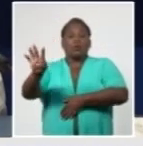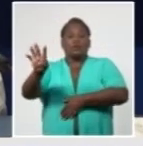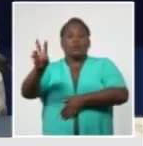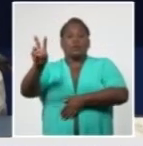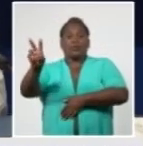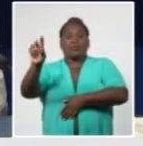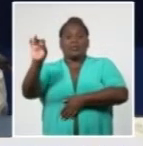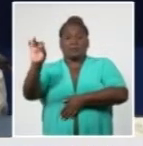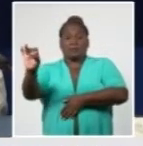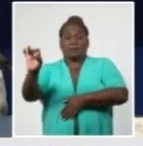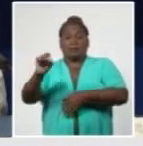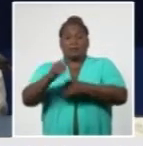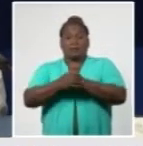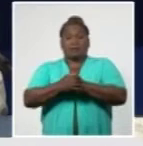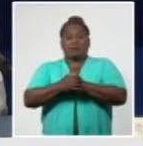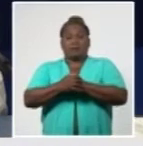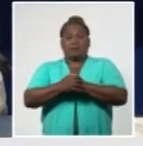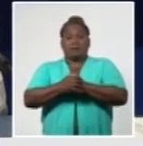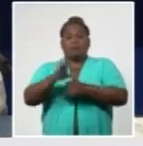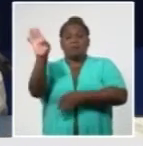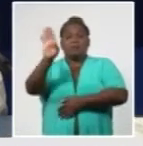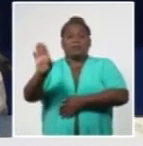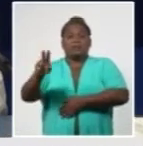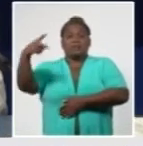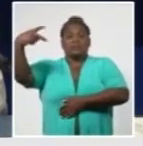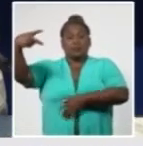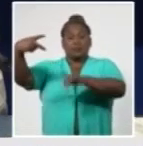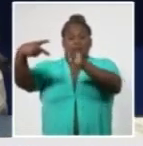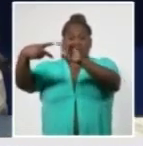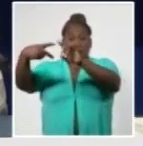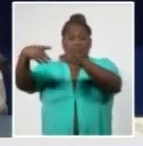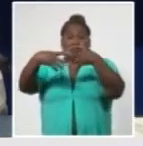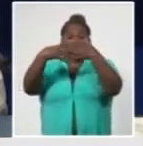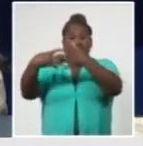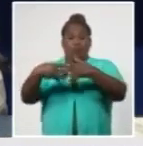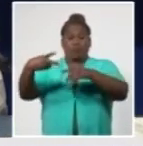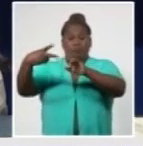Brazil follows in second place with